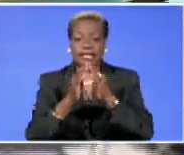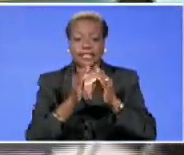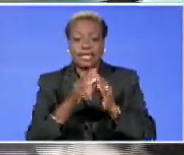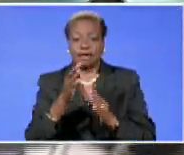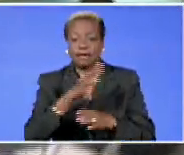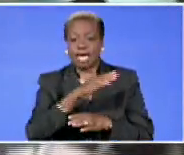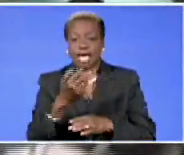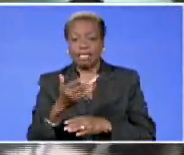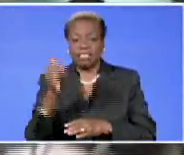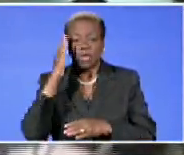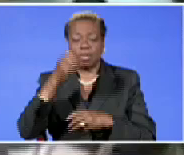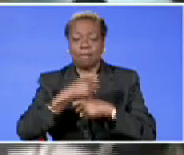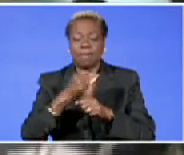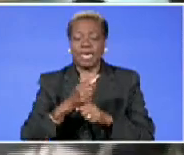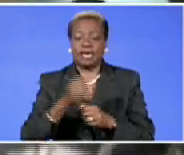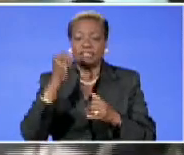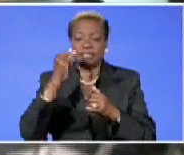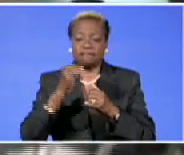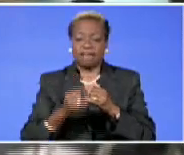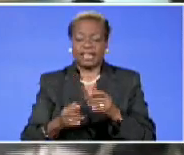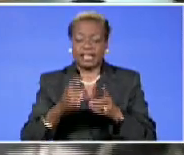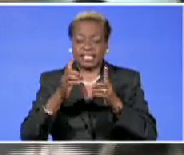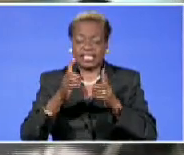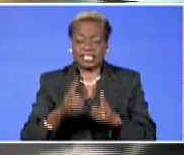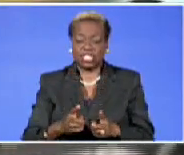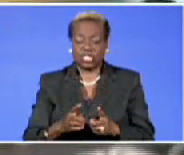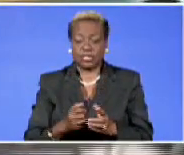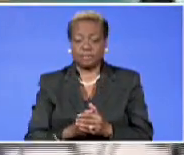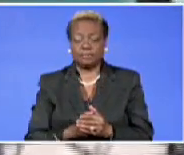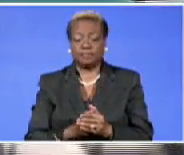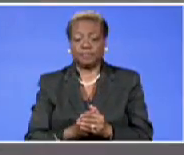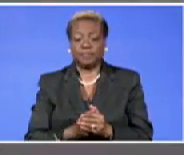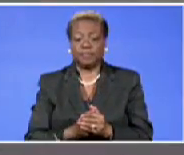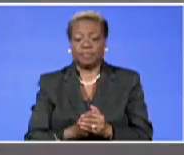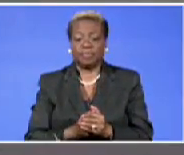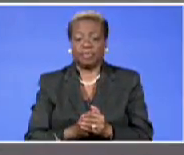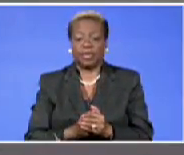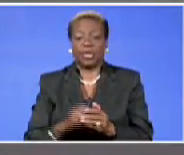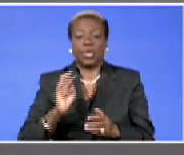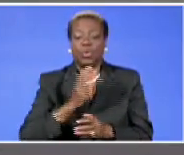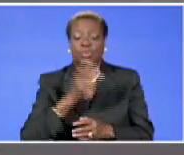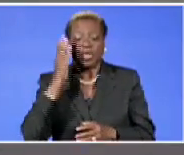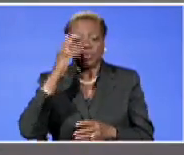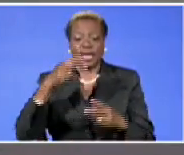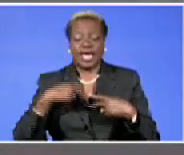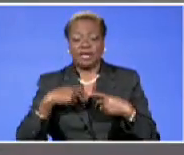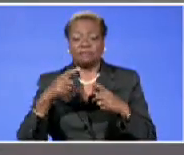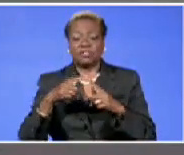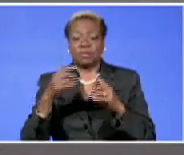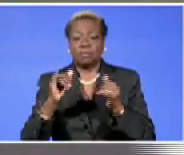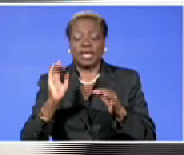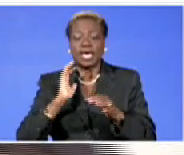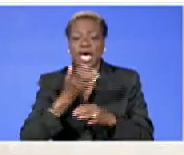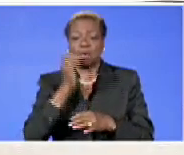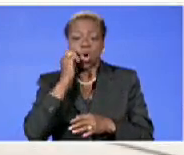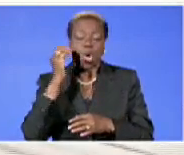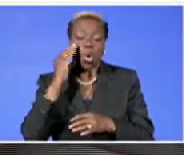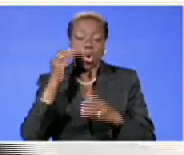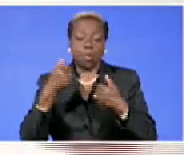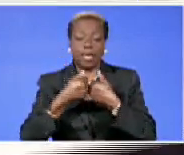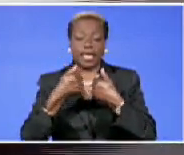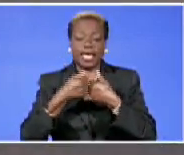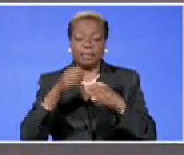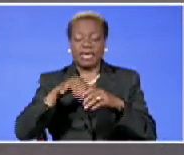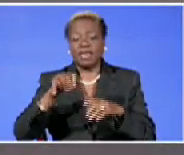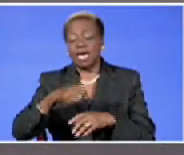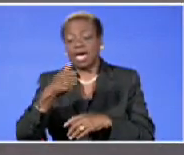make the final decision. Here's what's at stake if the facilities are not up to standard. We're going to have to play our home game in another country